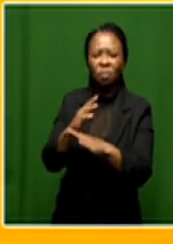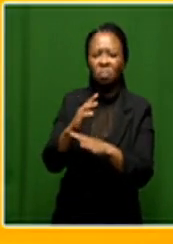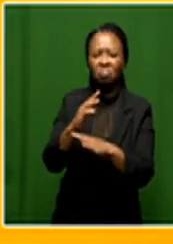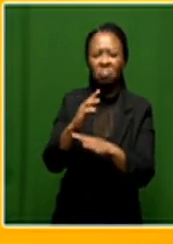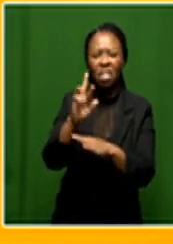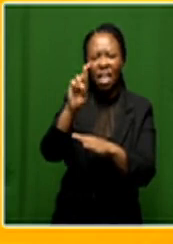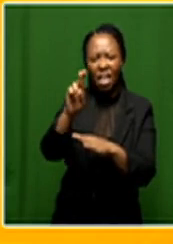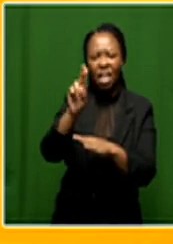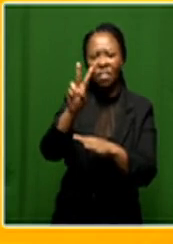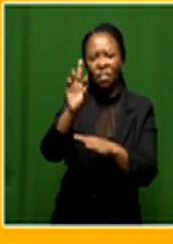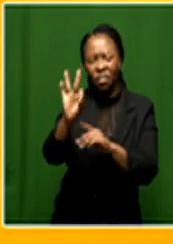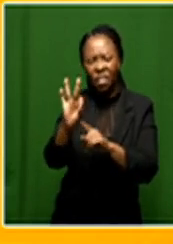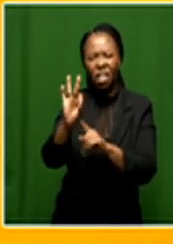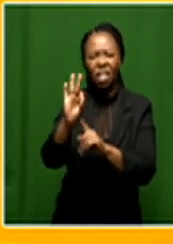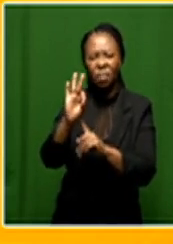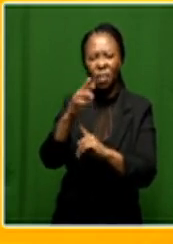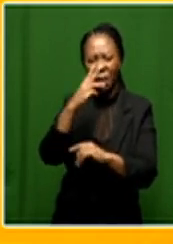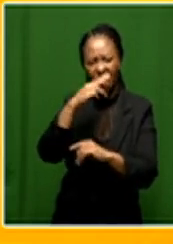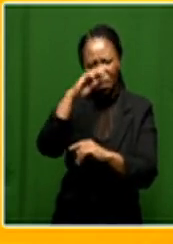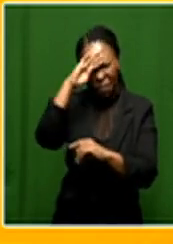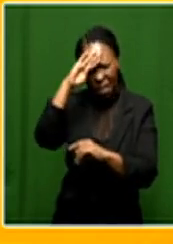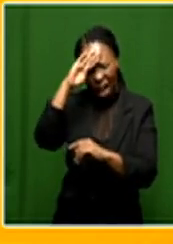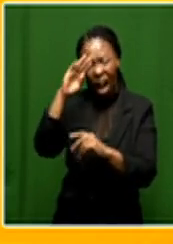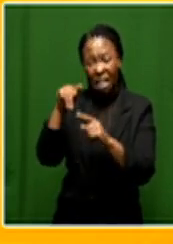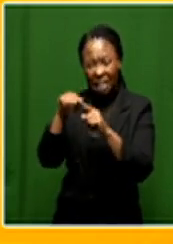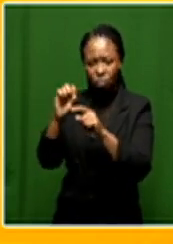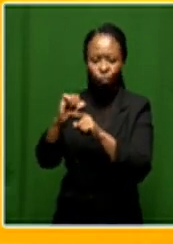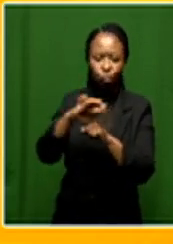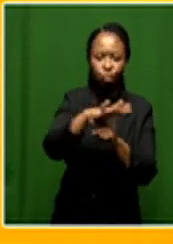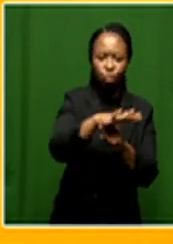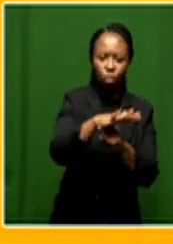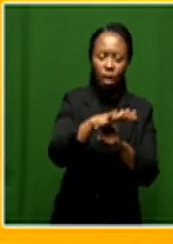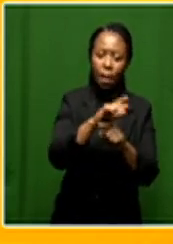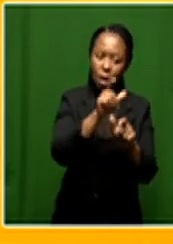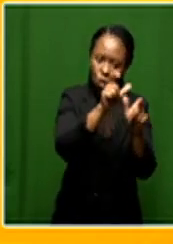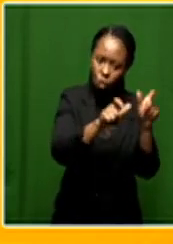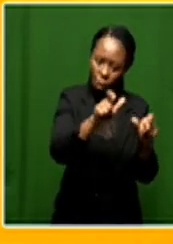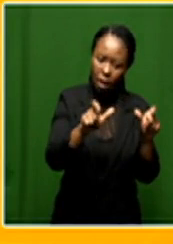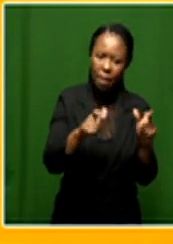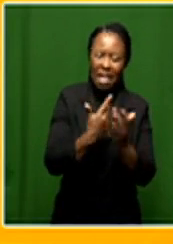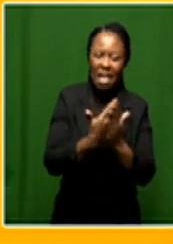be passed on to human beings who come into contact with bodily fluids of infected